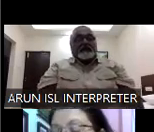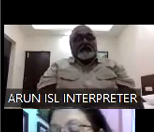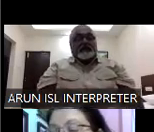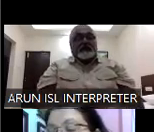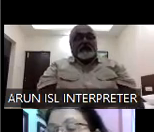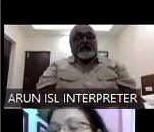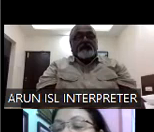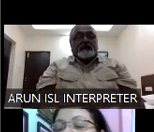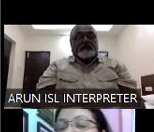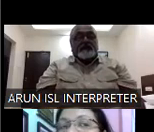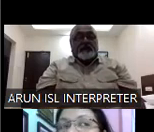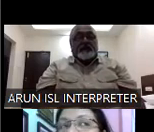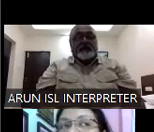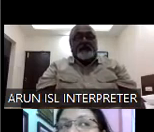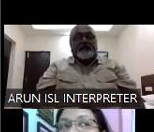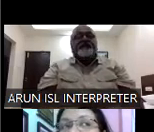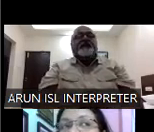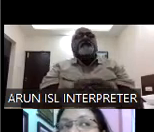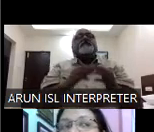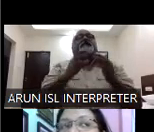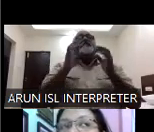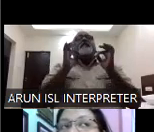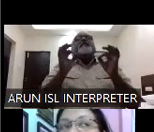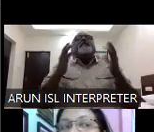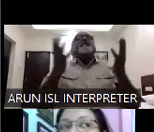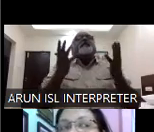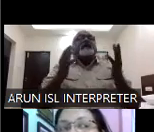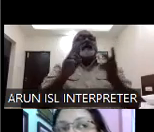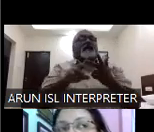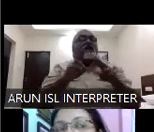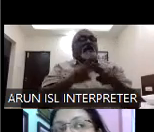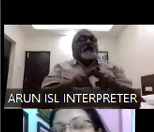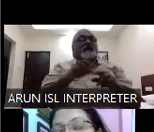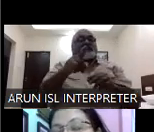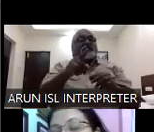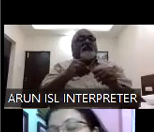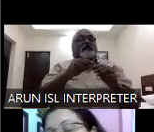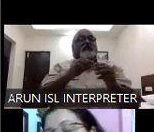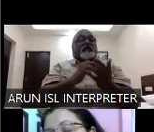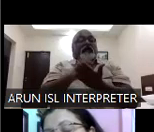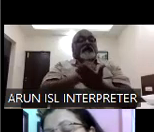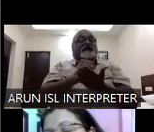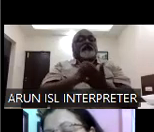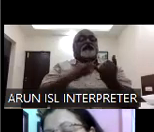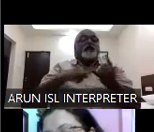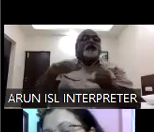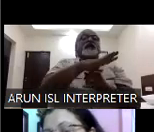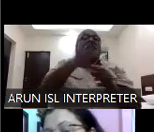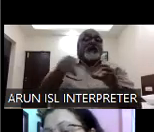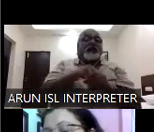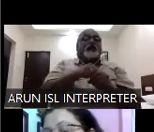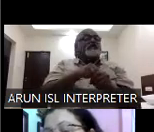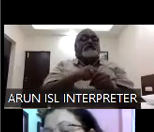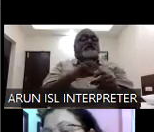be delivered to them. So the point is that if you have not practiced social inclusion, or not, the vaccination